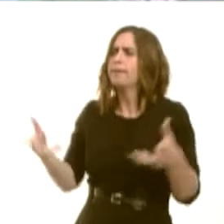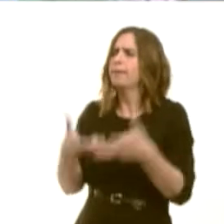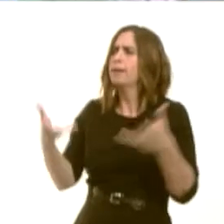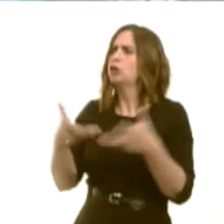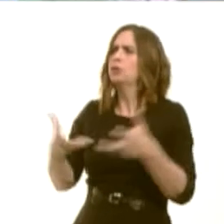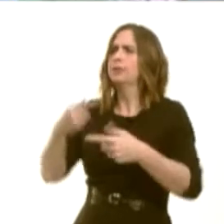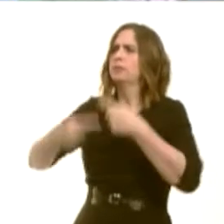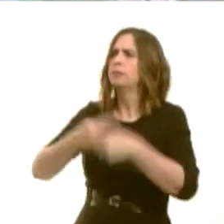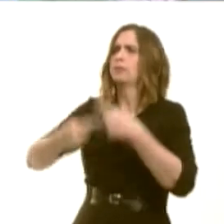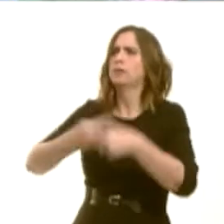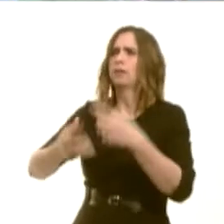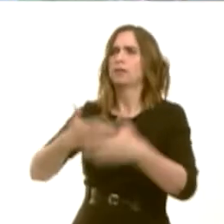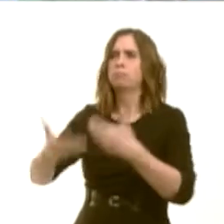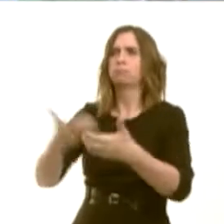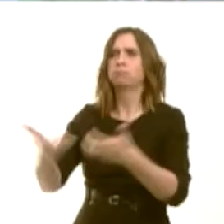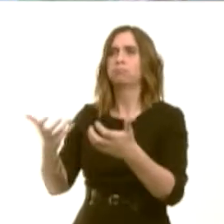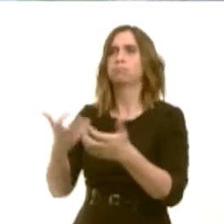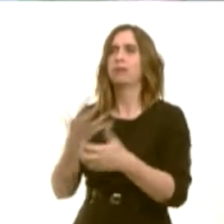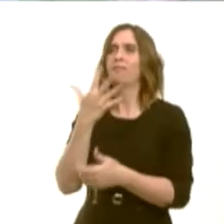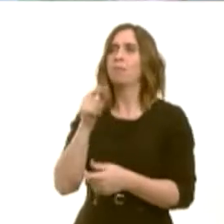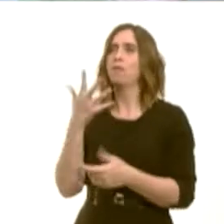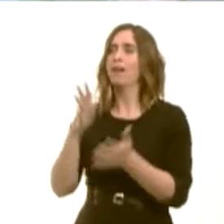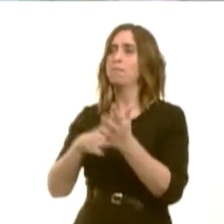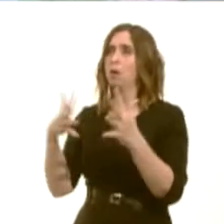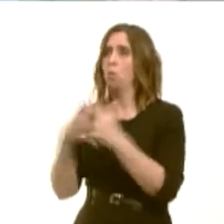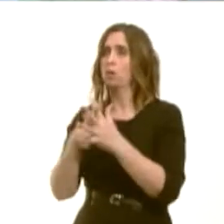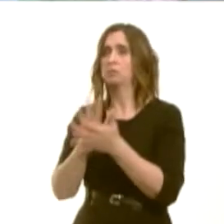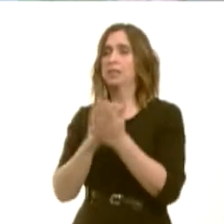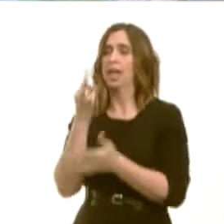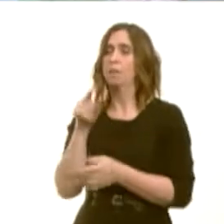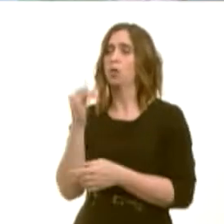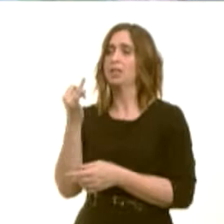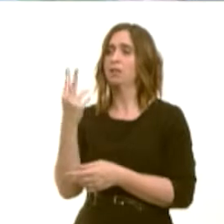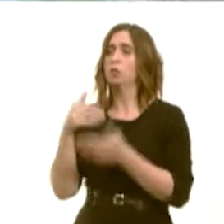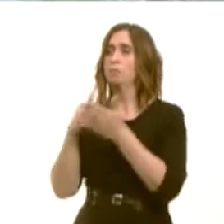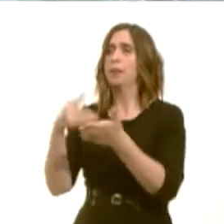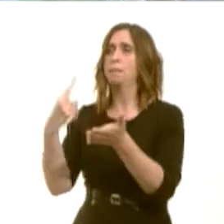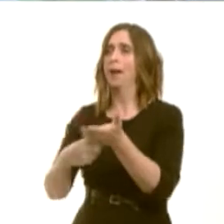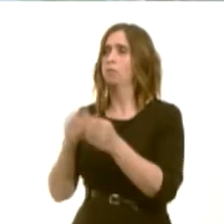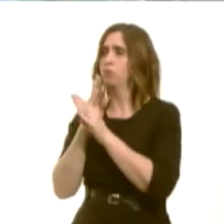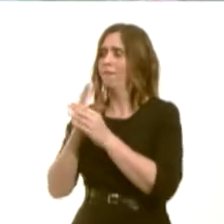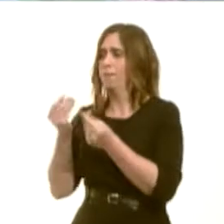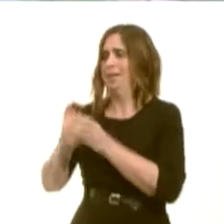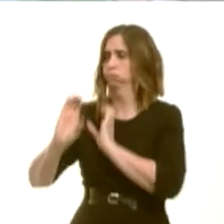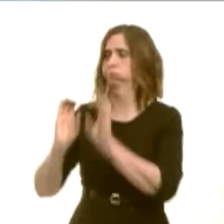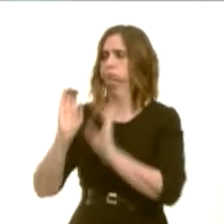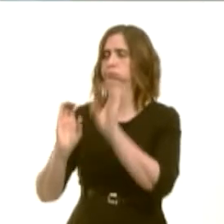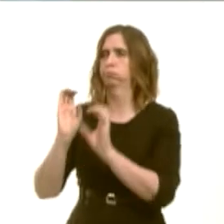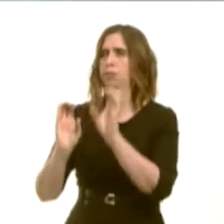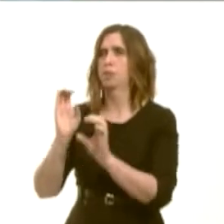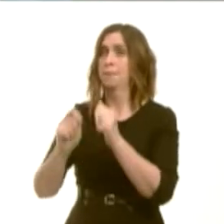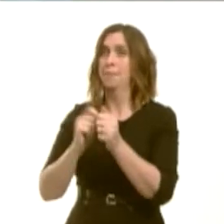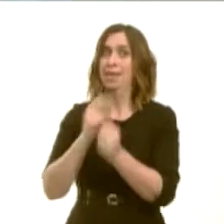total installed capacity of 5.5 megawatts, and that will lever in approximately £8.72 million in private investment, in turn